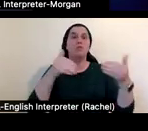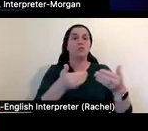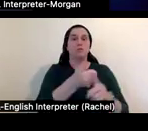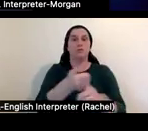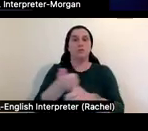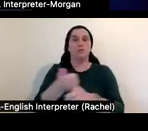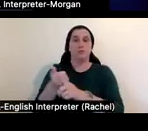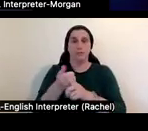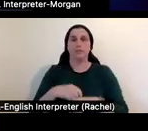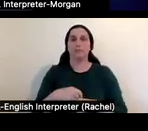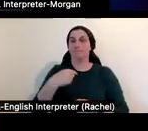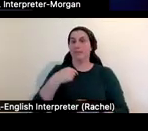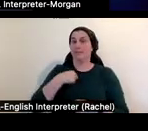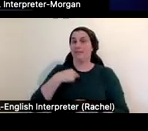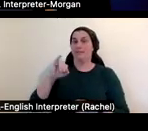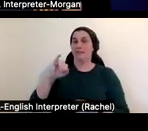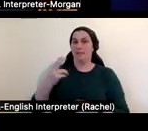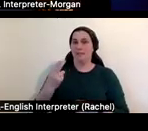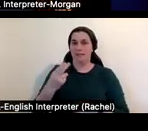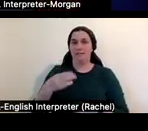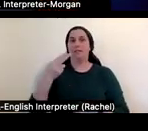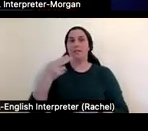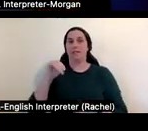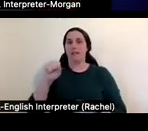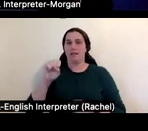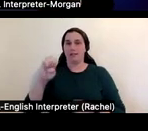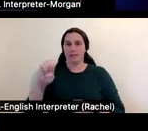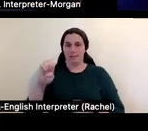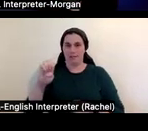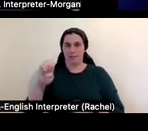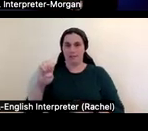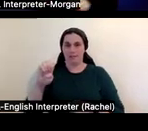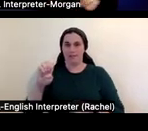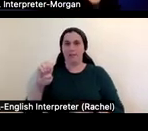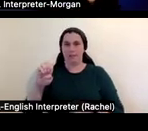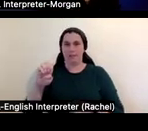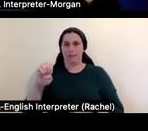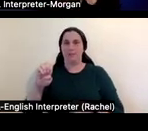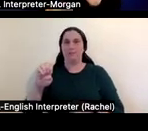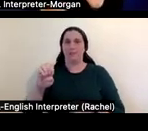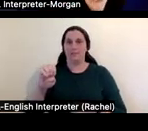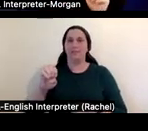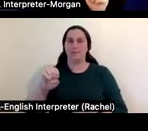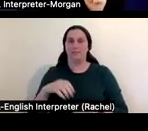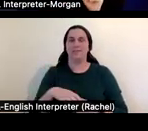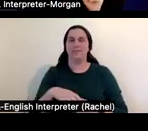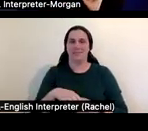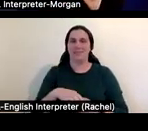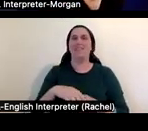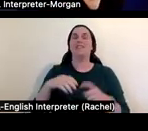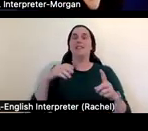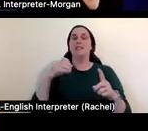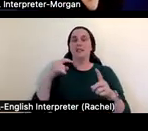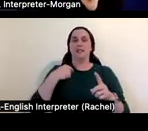Ich heiße. Ich habe ein Kind. Ich wohne.